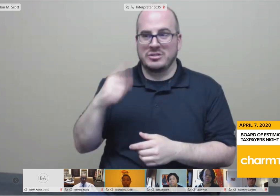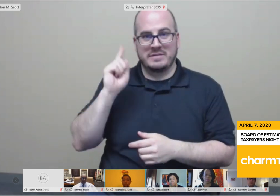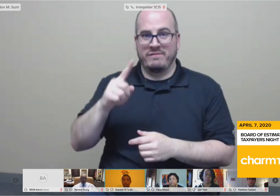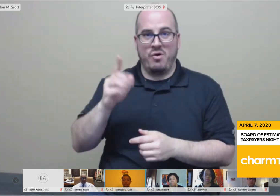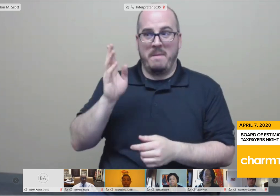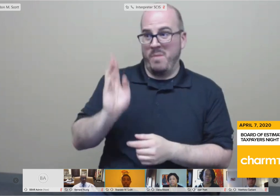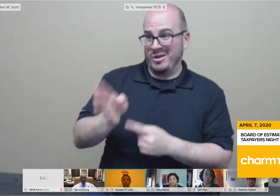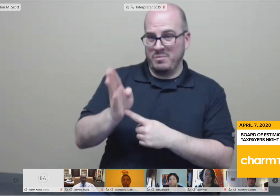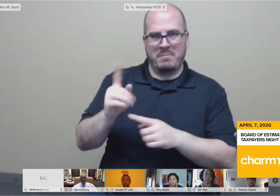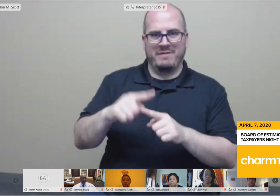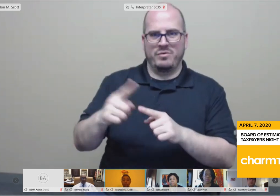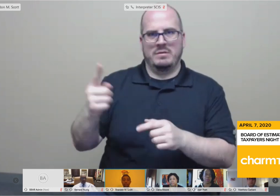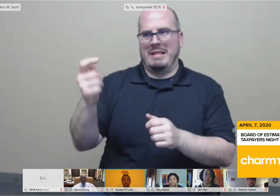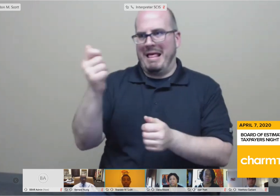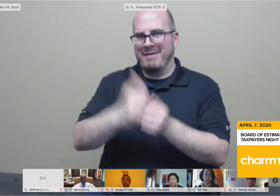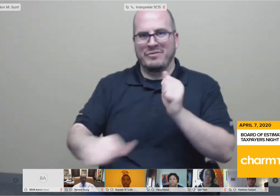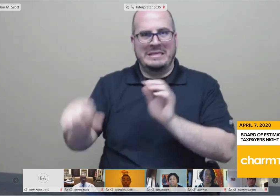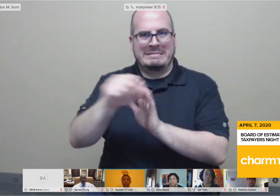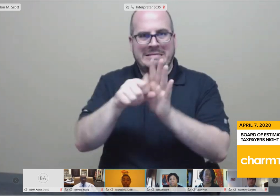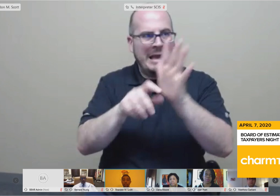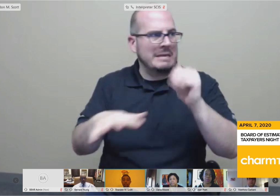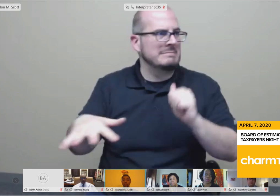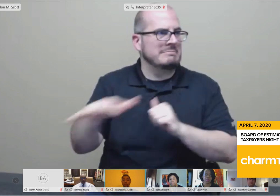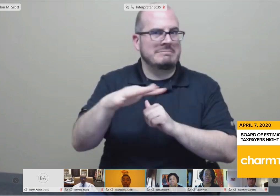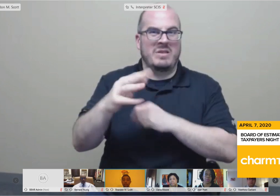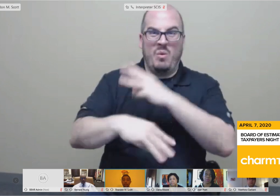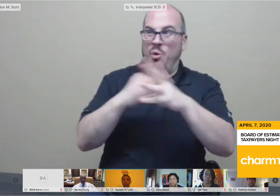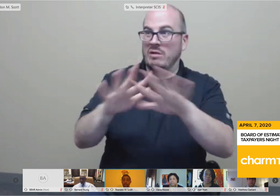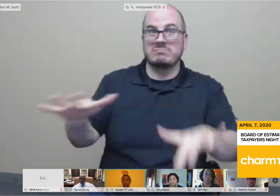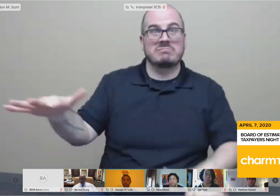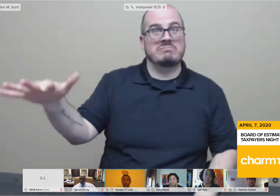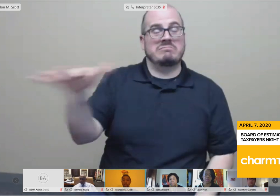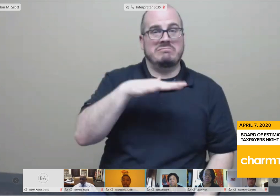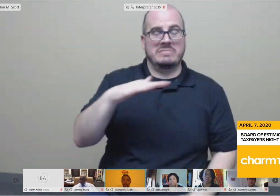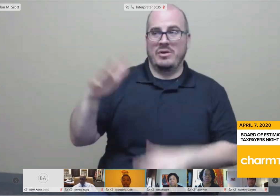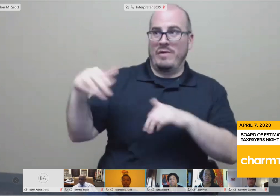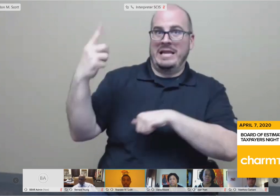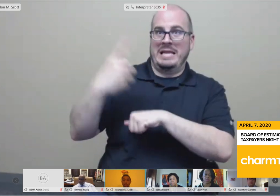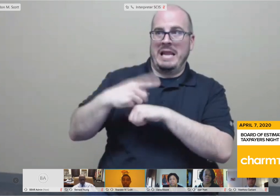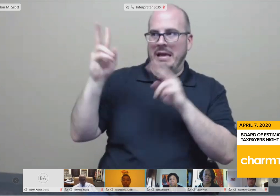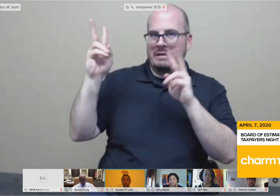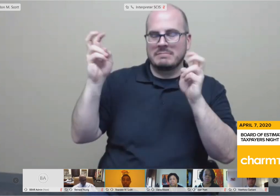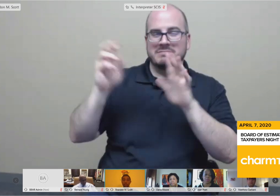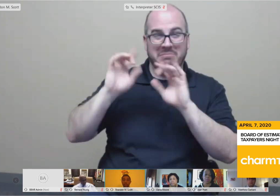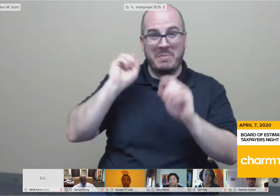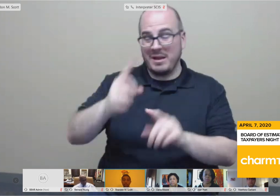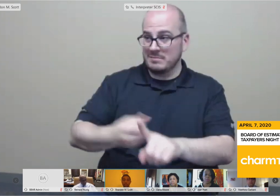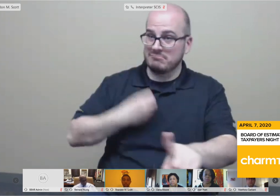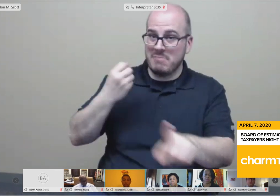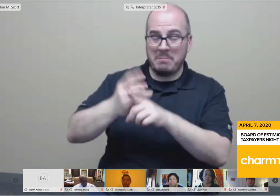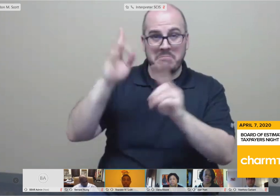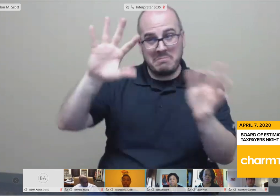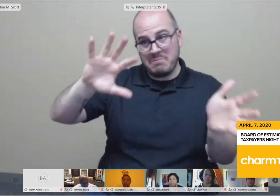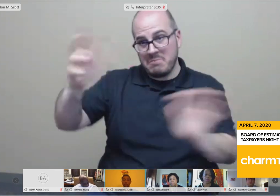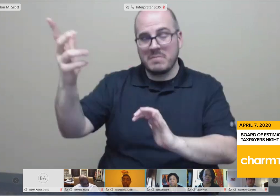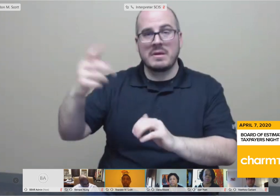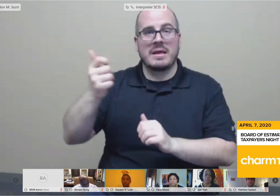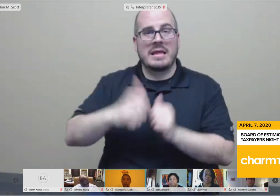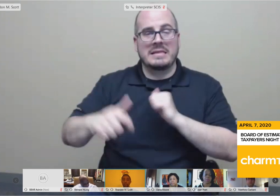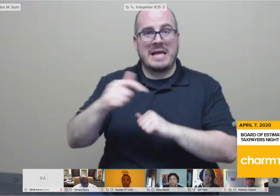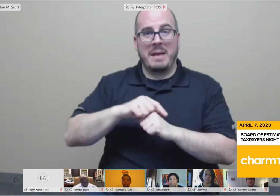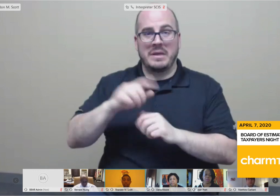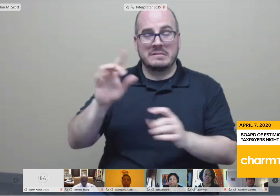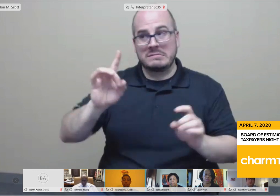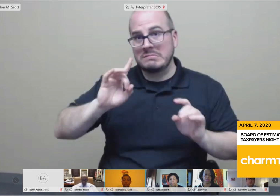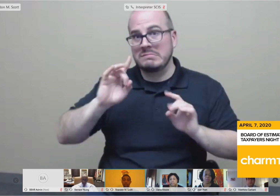country and the world. And that folks have to understand that when you have drastic times, you have to take drastic measures that we would never even